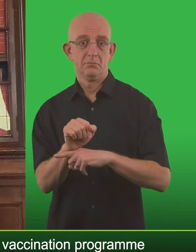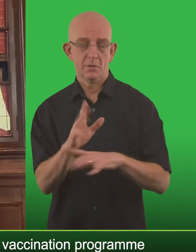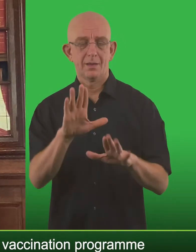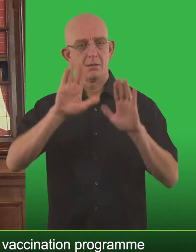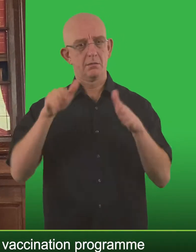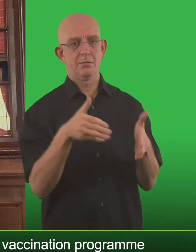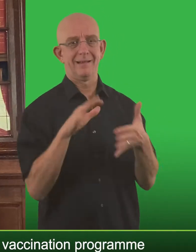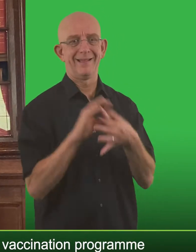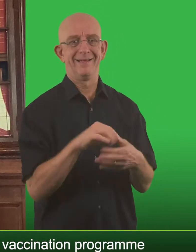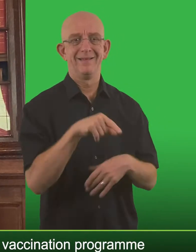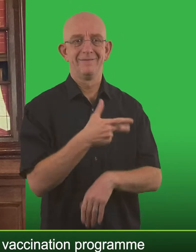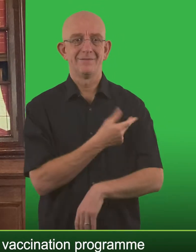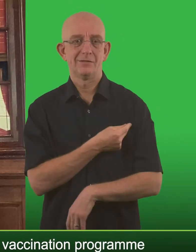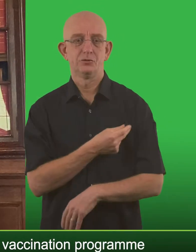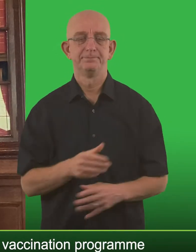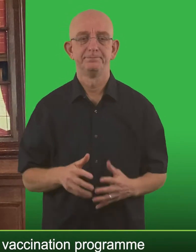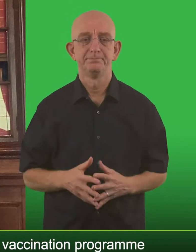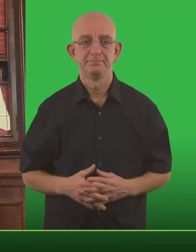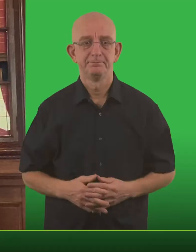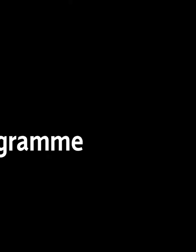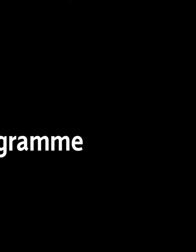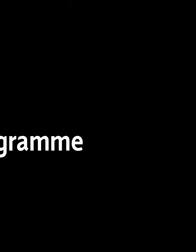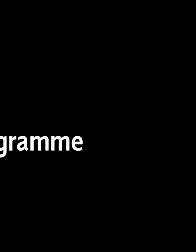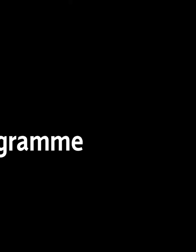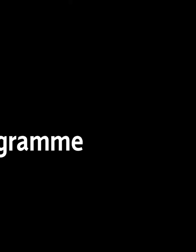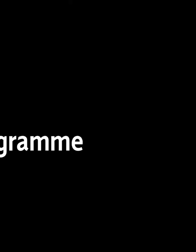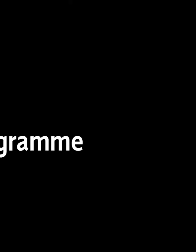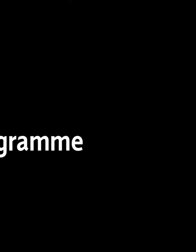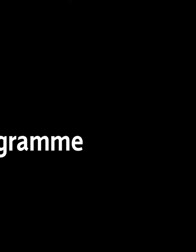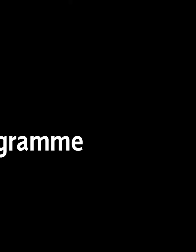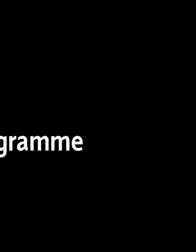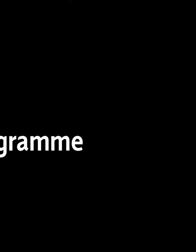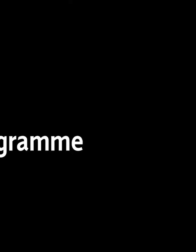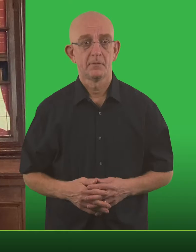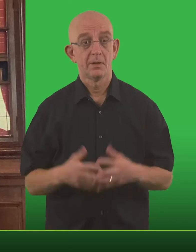the vaccination programme, which brings me on to vaccination.